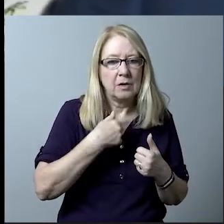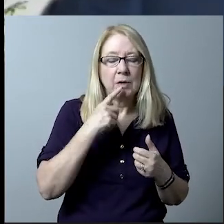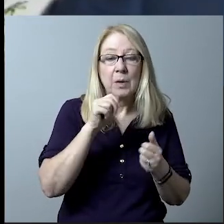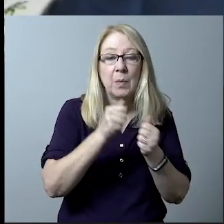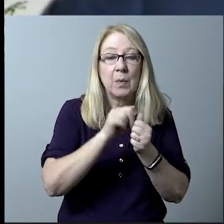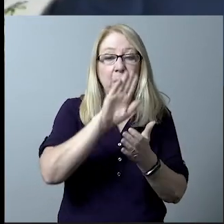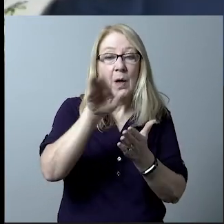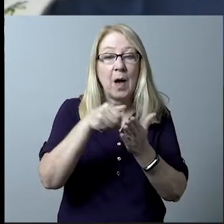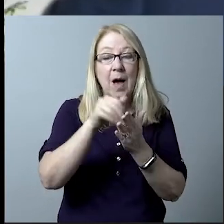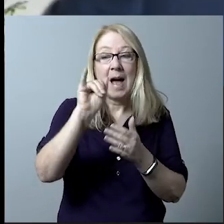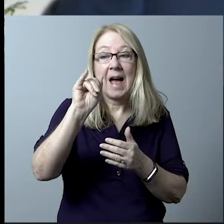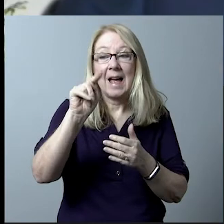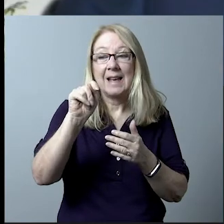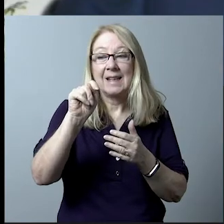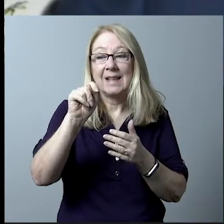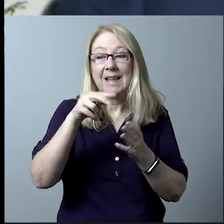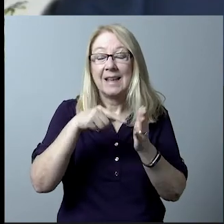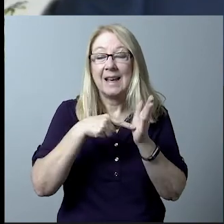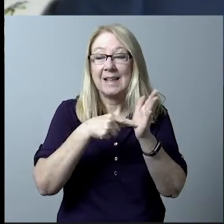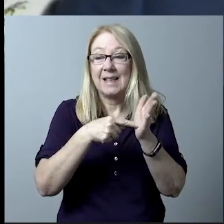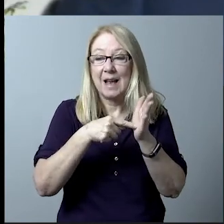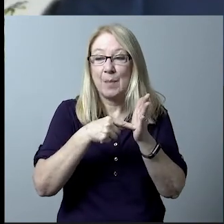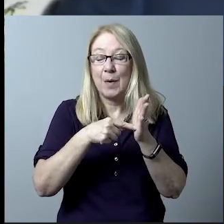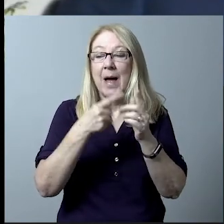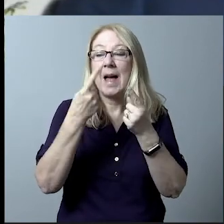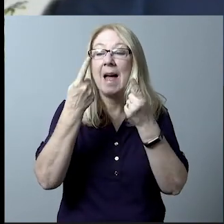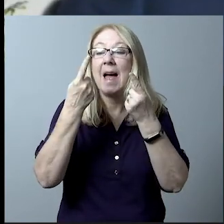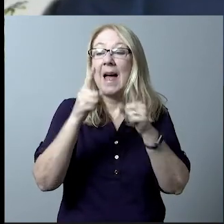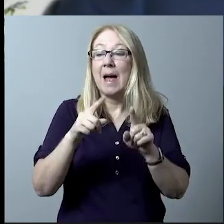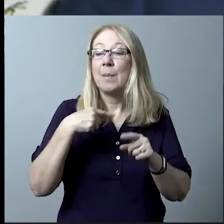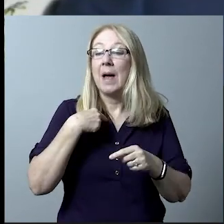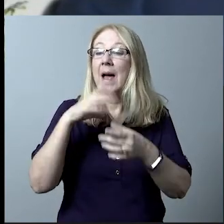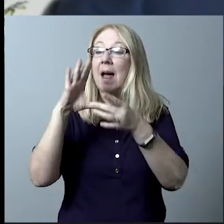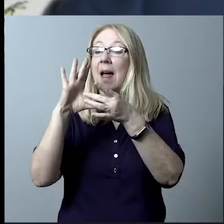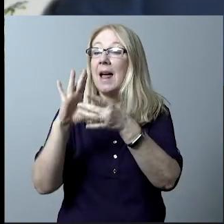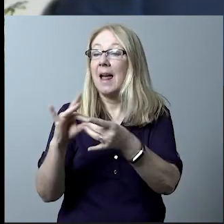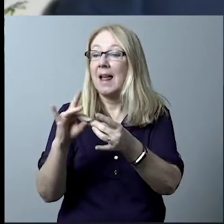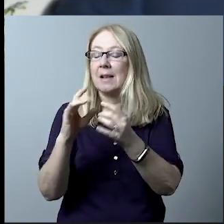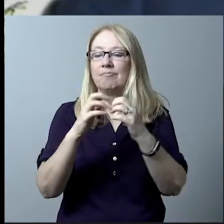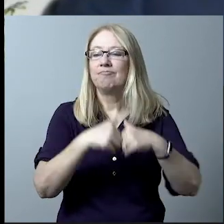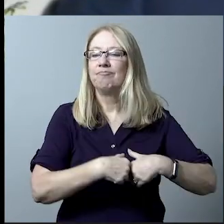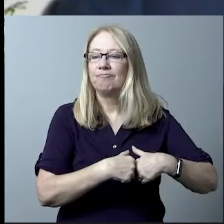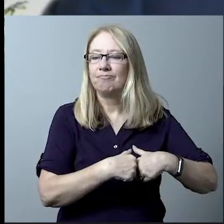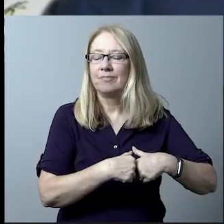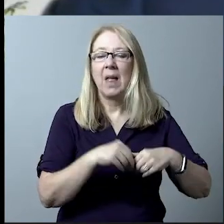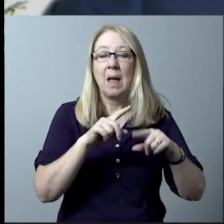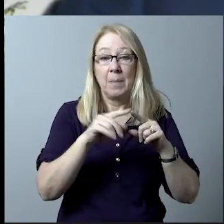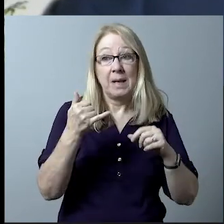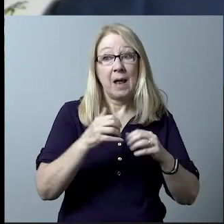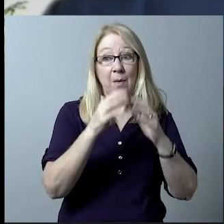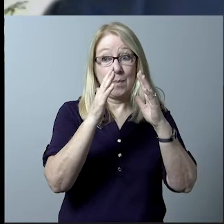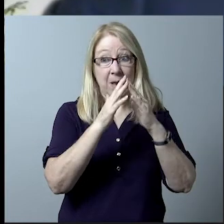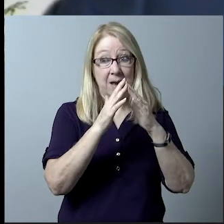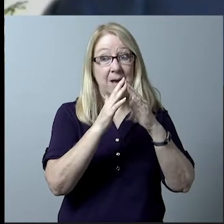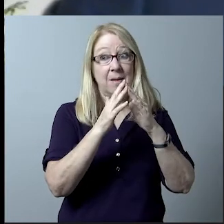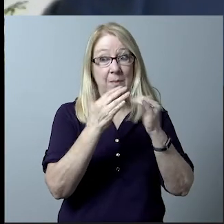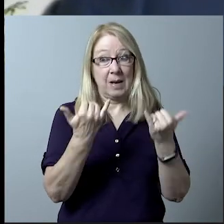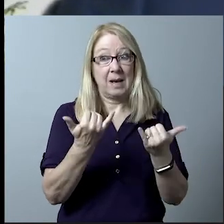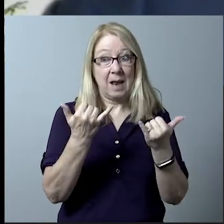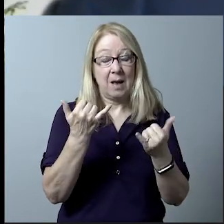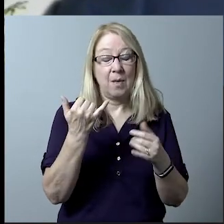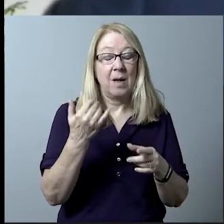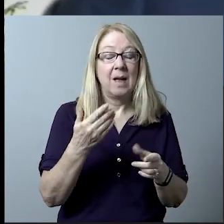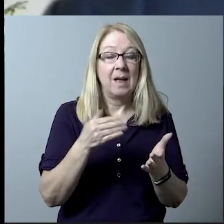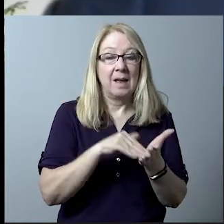by chance? So as with all IT demos, it just happened to go down as soon as I started talking about it. But it is